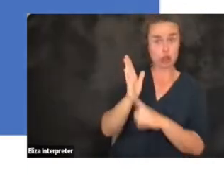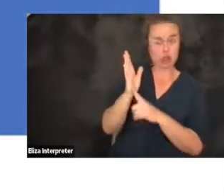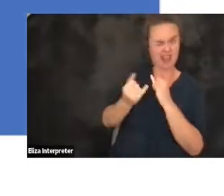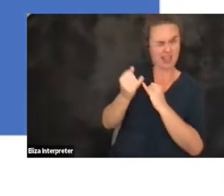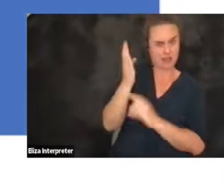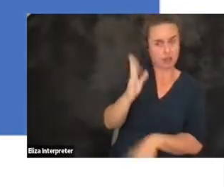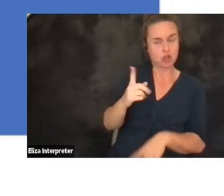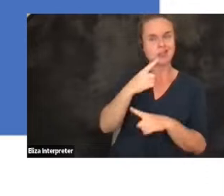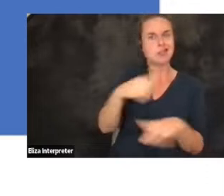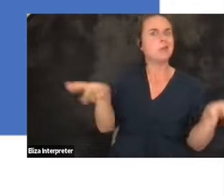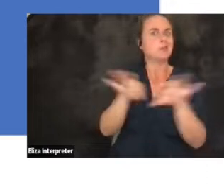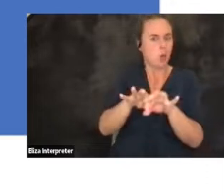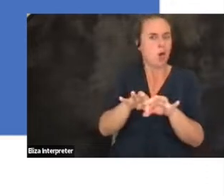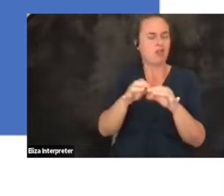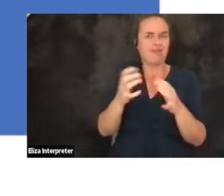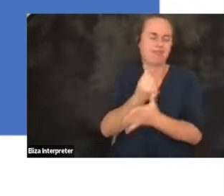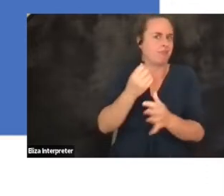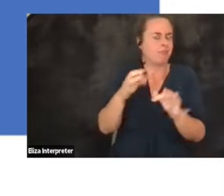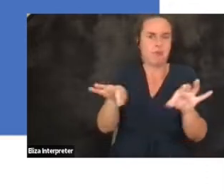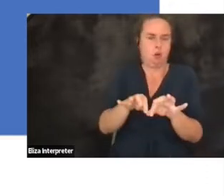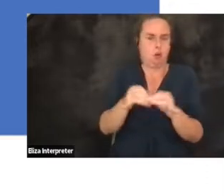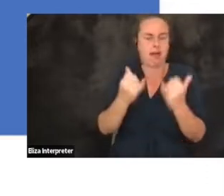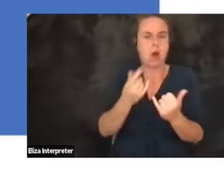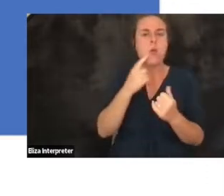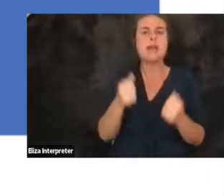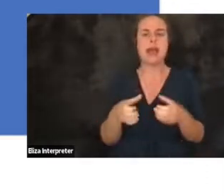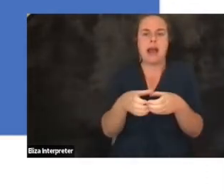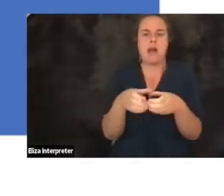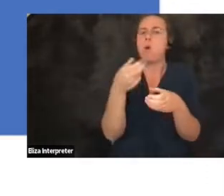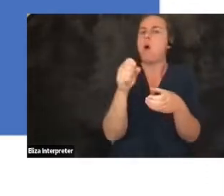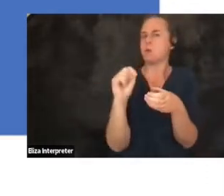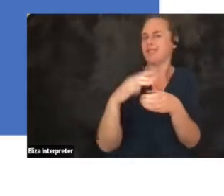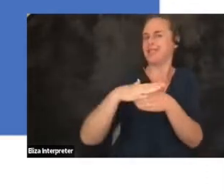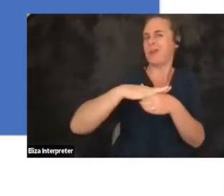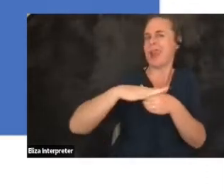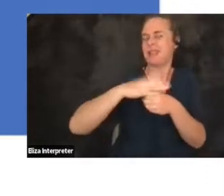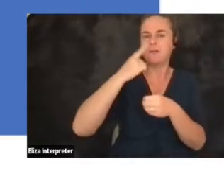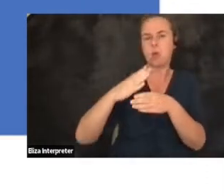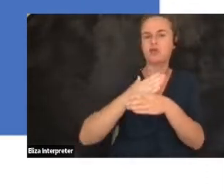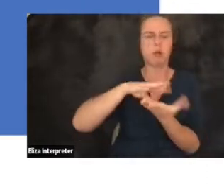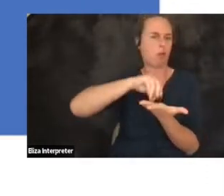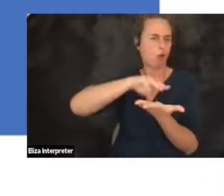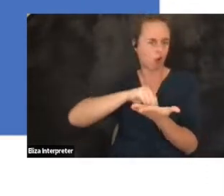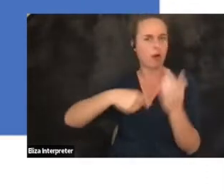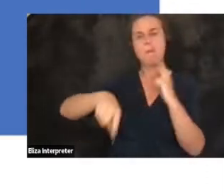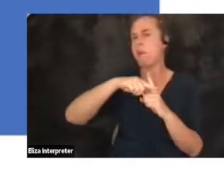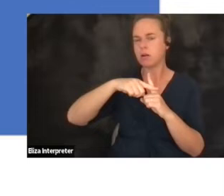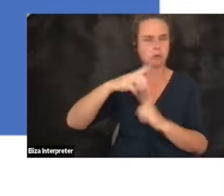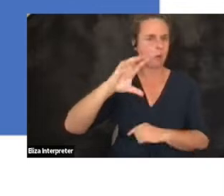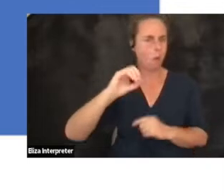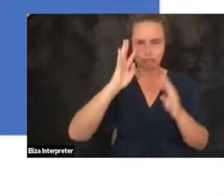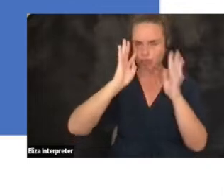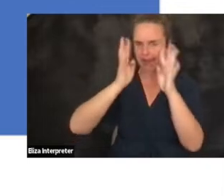host places and spaces for shared learning and co-created opportunities for